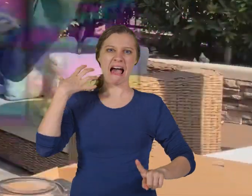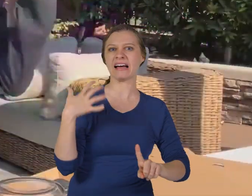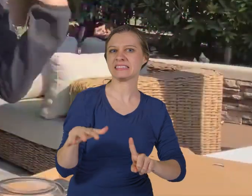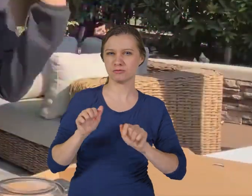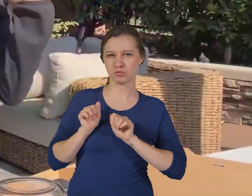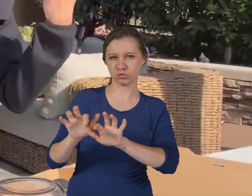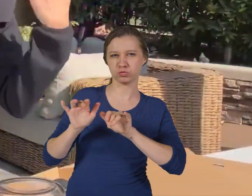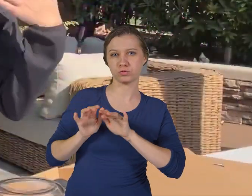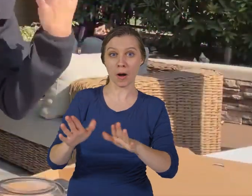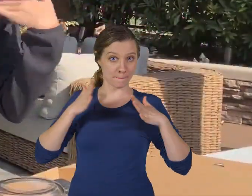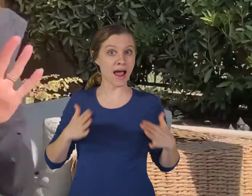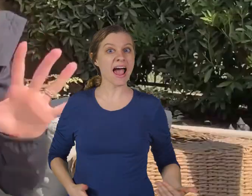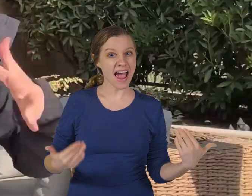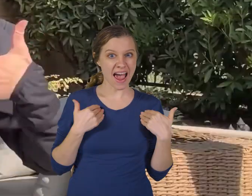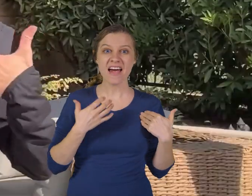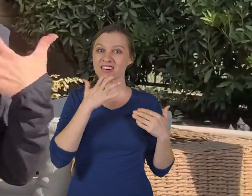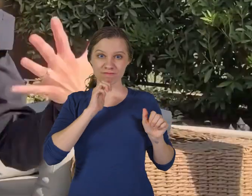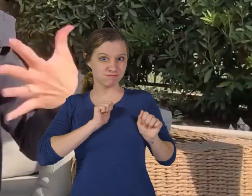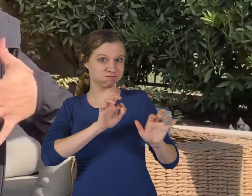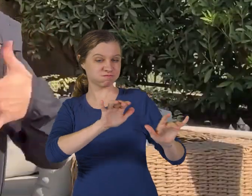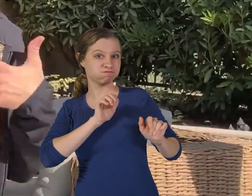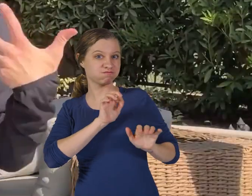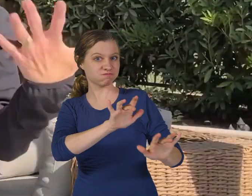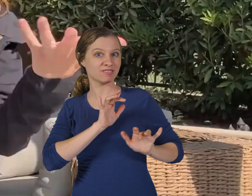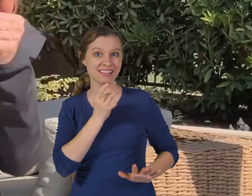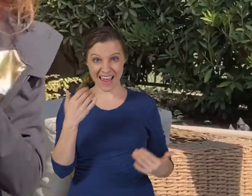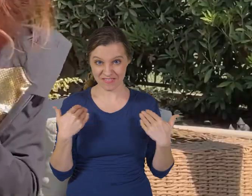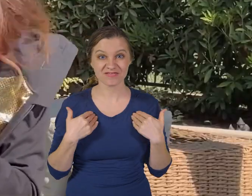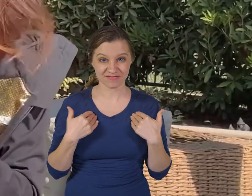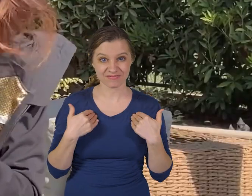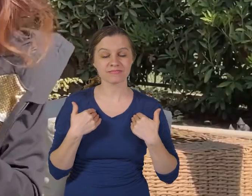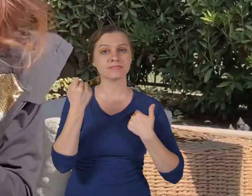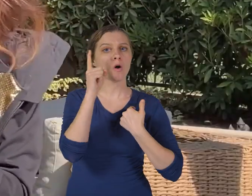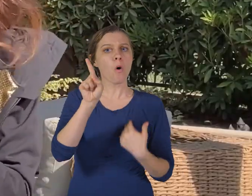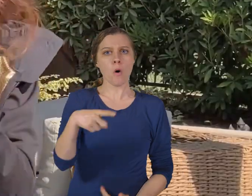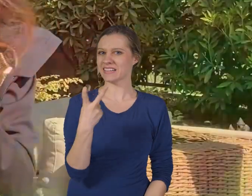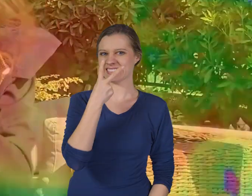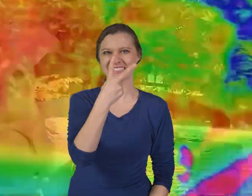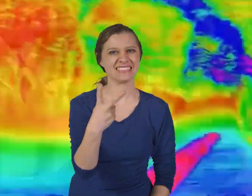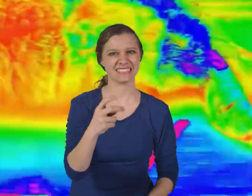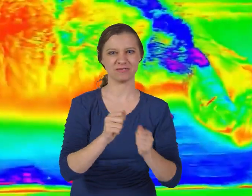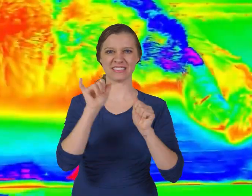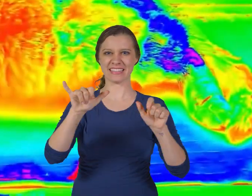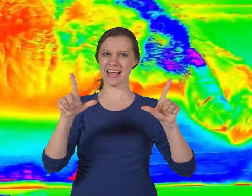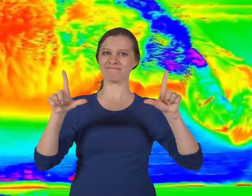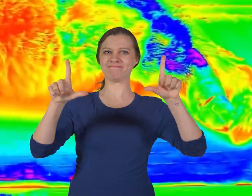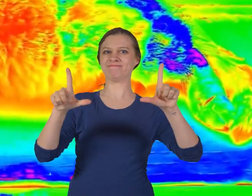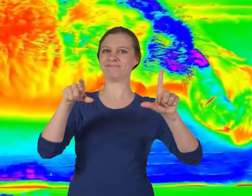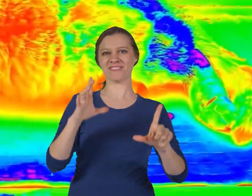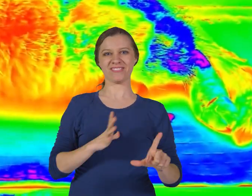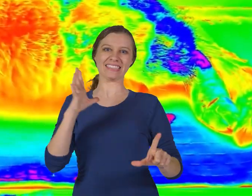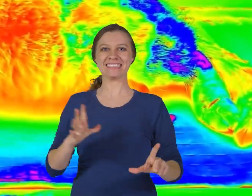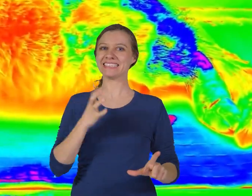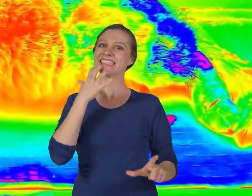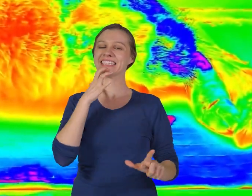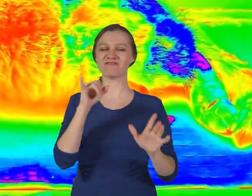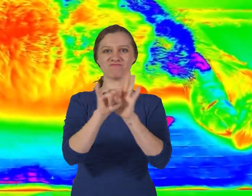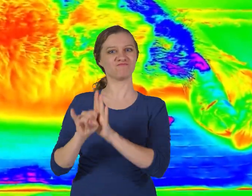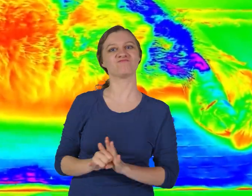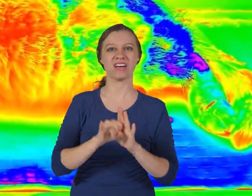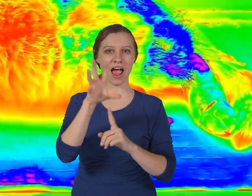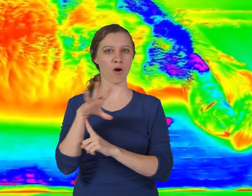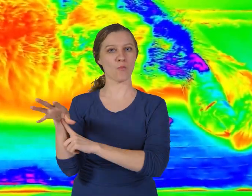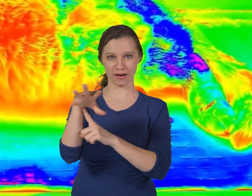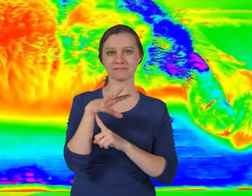something is hot. In fact, your own body gives off infrared light, but you can only see it with one of those